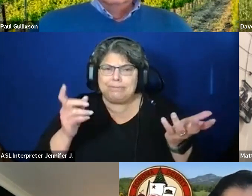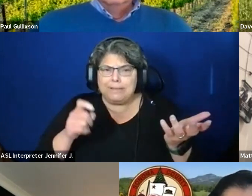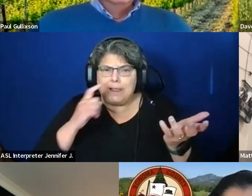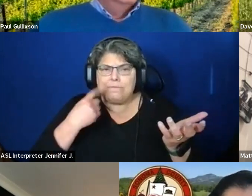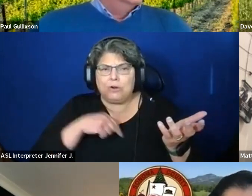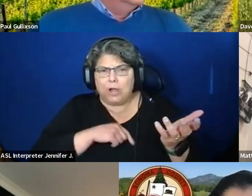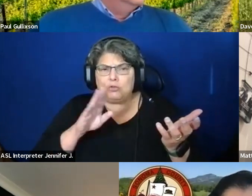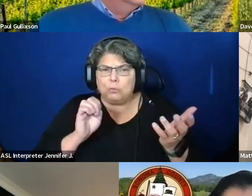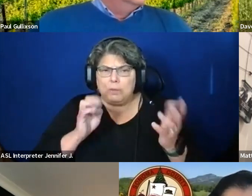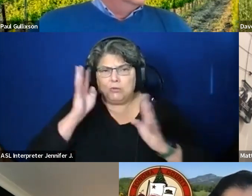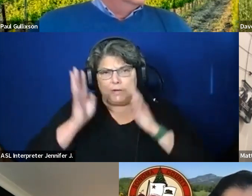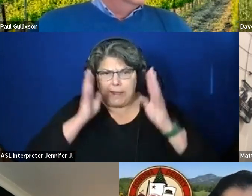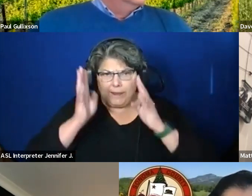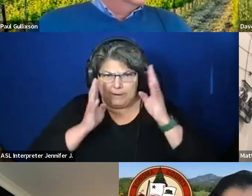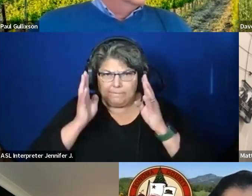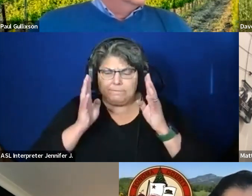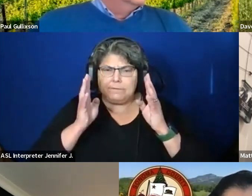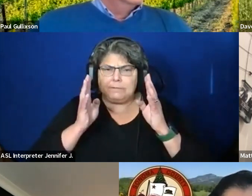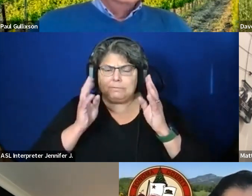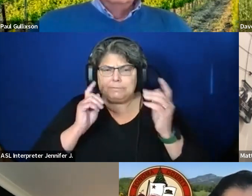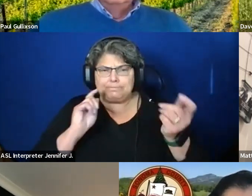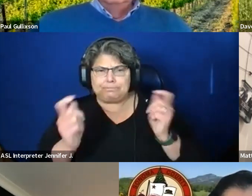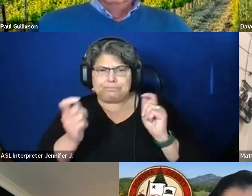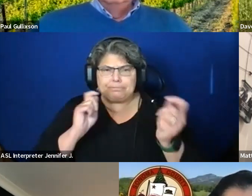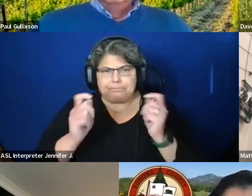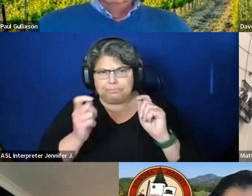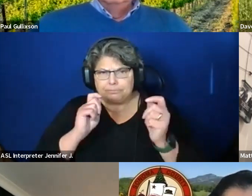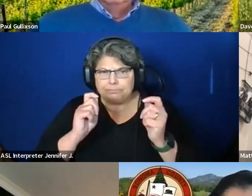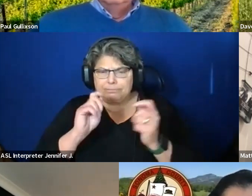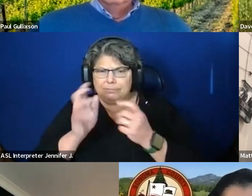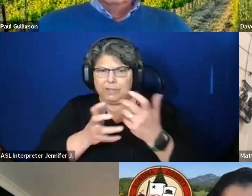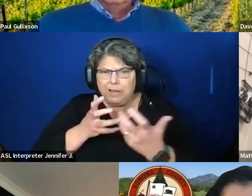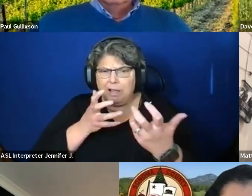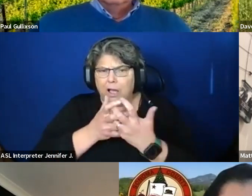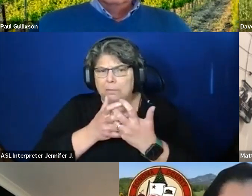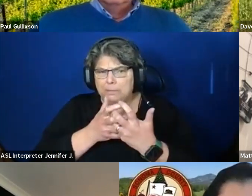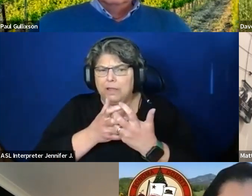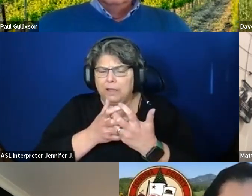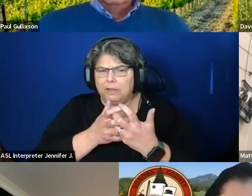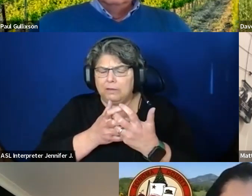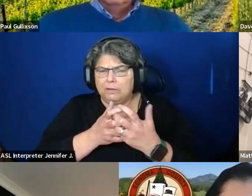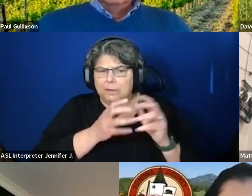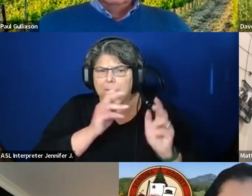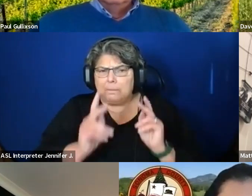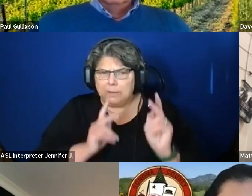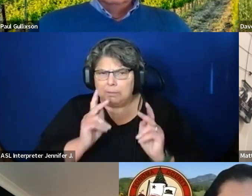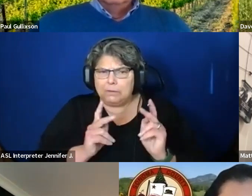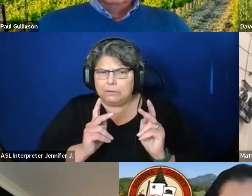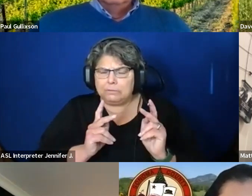be creative and pivot and accommodate, if you will, individuals who